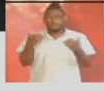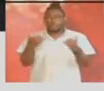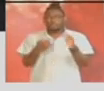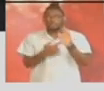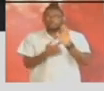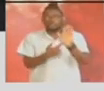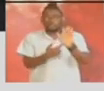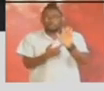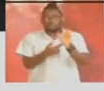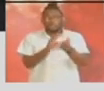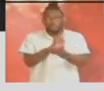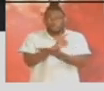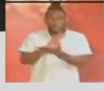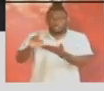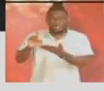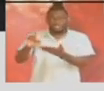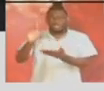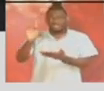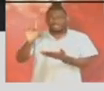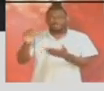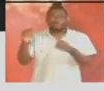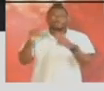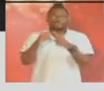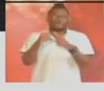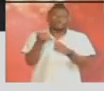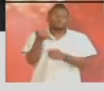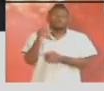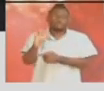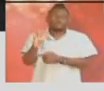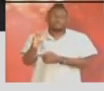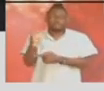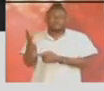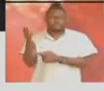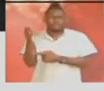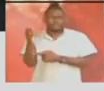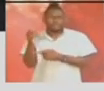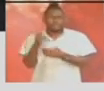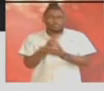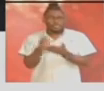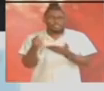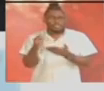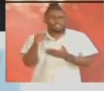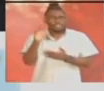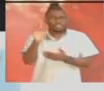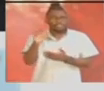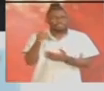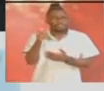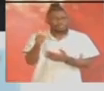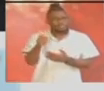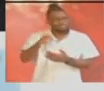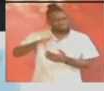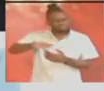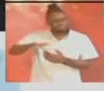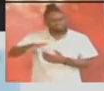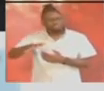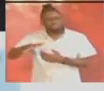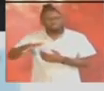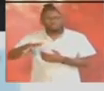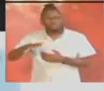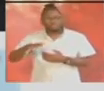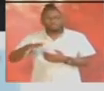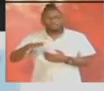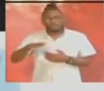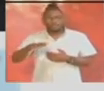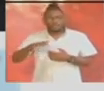week 8, where we were in a relatively good place, through to week 14. So let's go to the first slide. Week 8, here